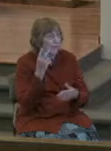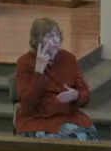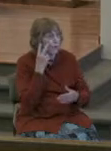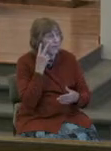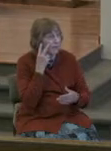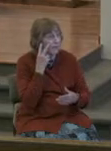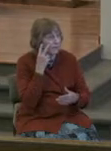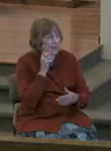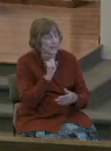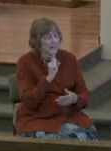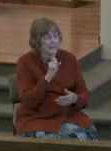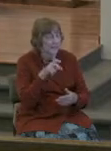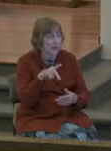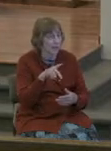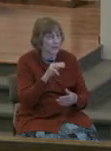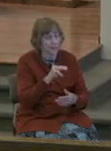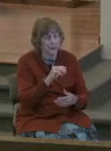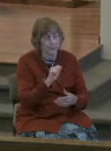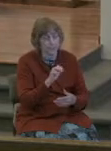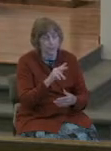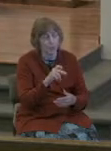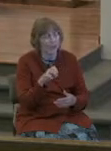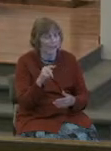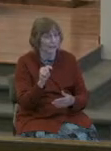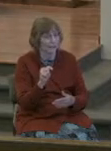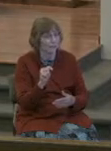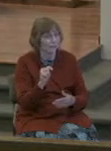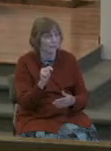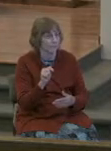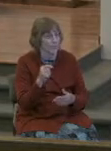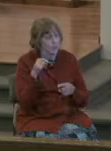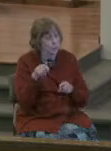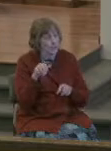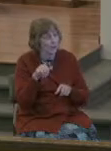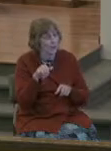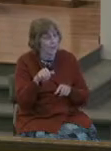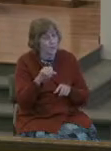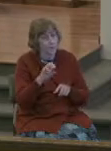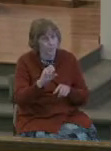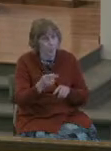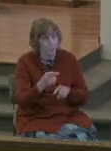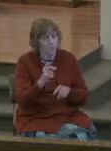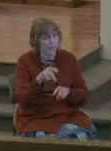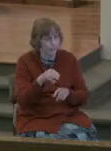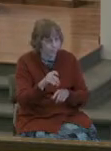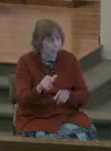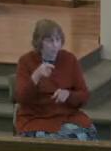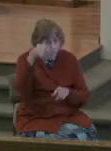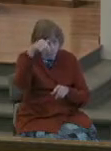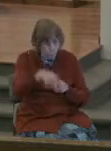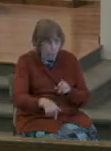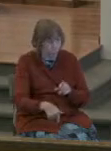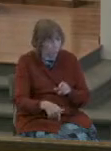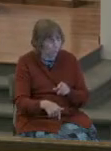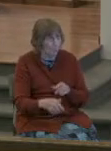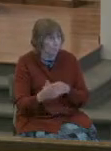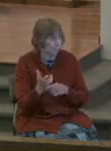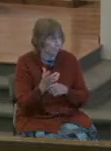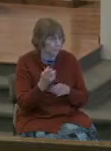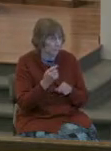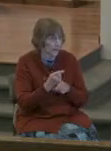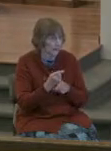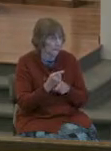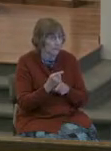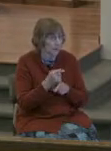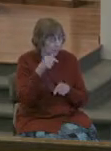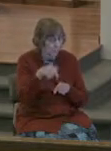stock market. Of course, it's rebounded back, but during that time in March and in April, but it went, right, and